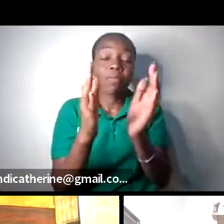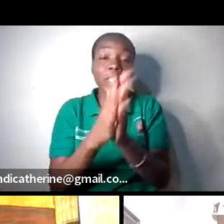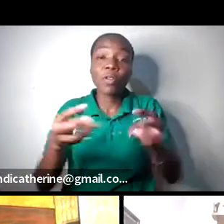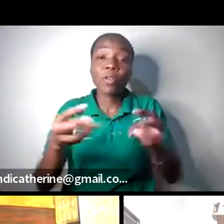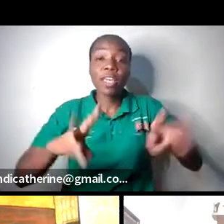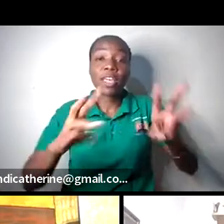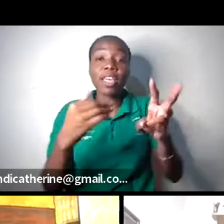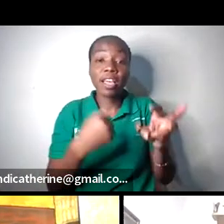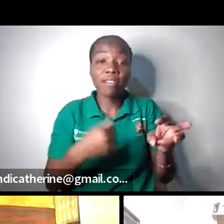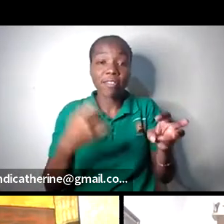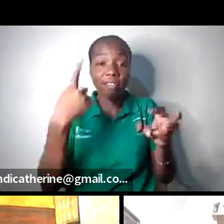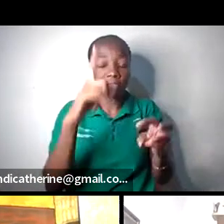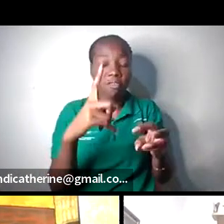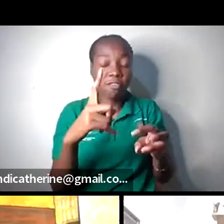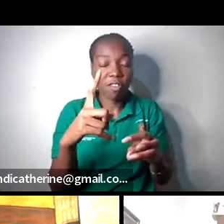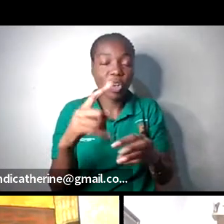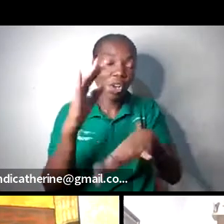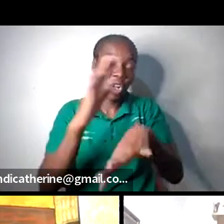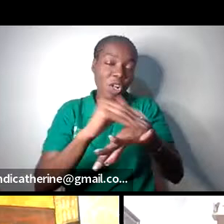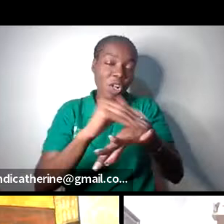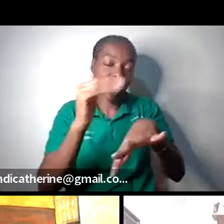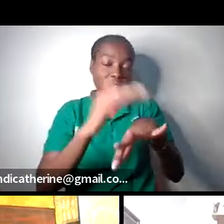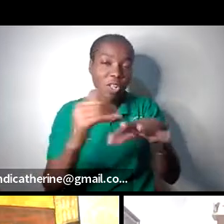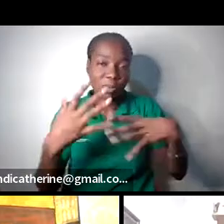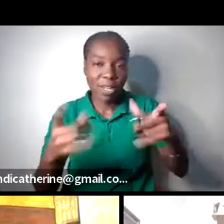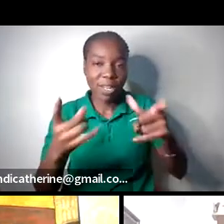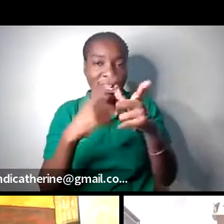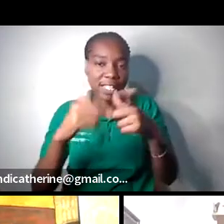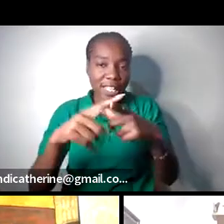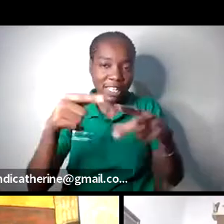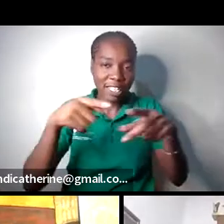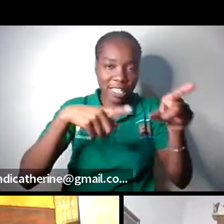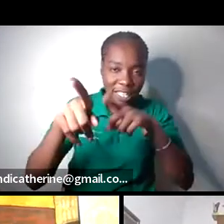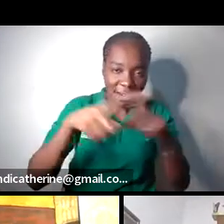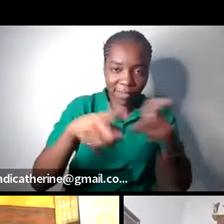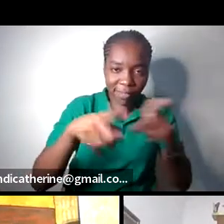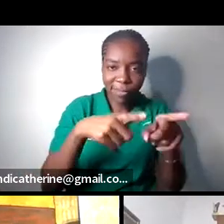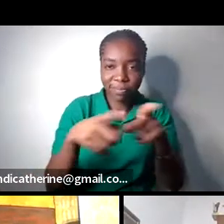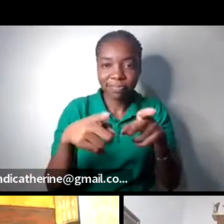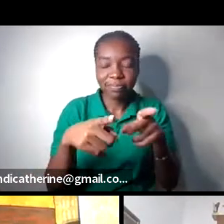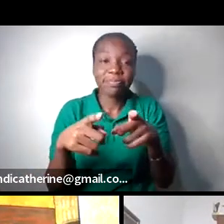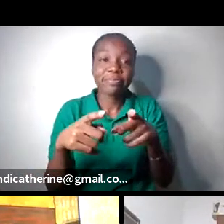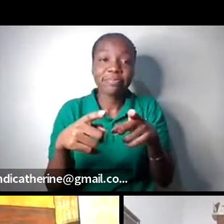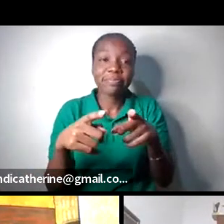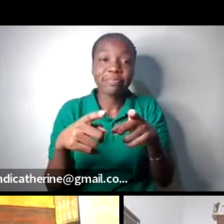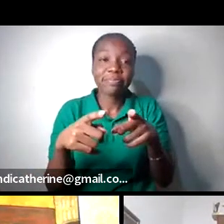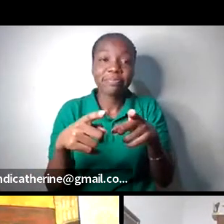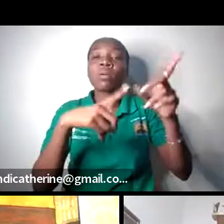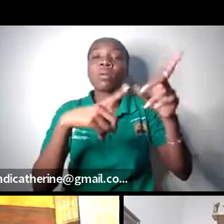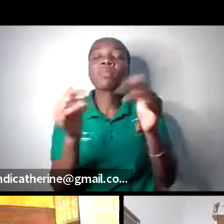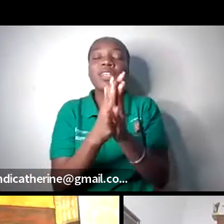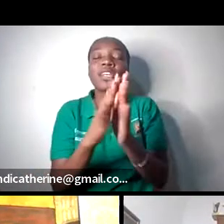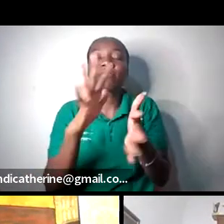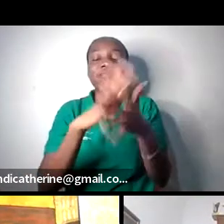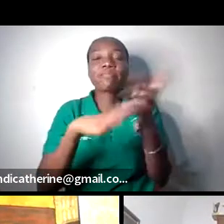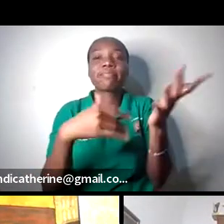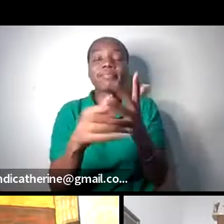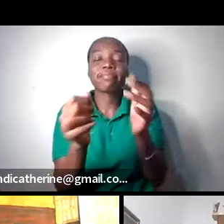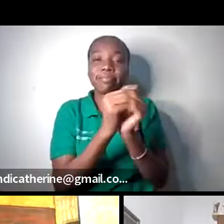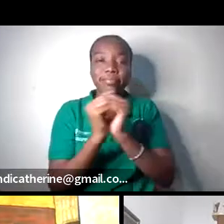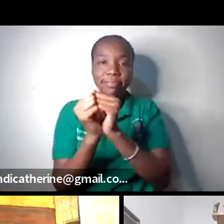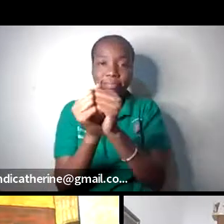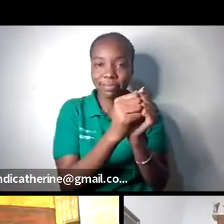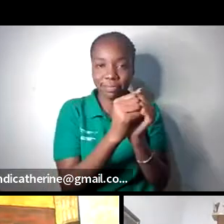doing arts and culture, travel, tourism, networking, togetherness within all of us to make